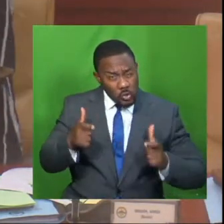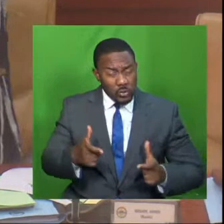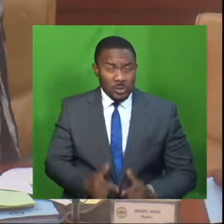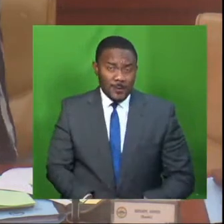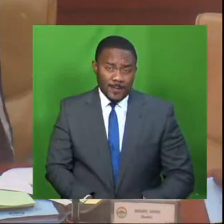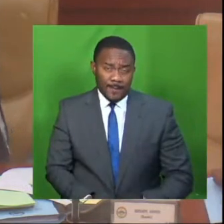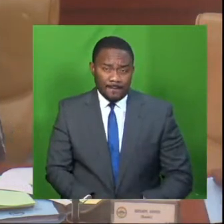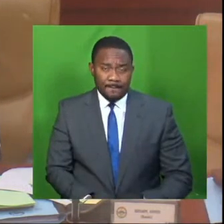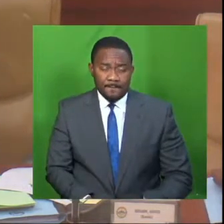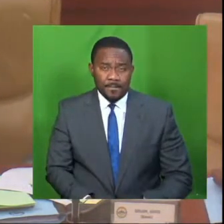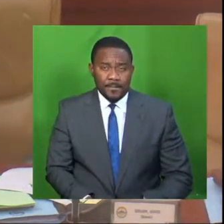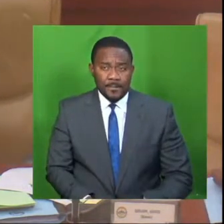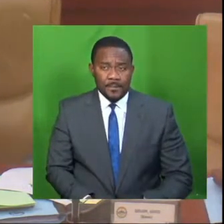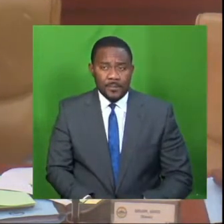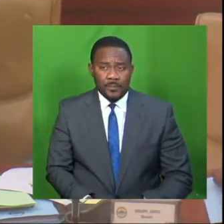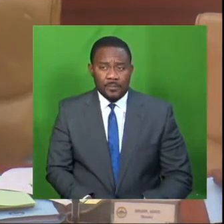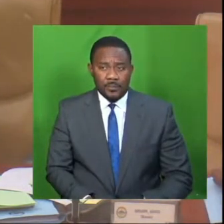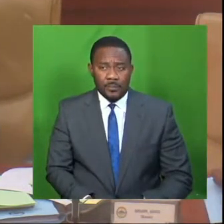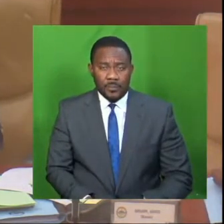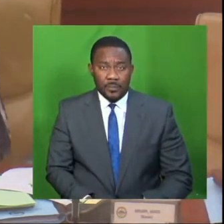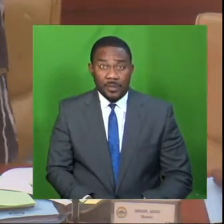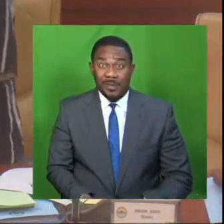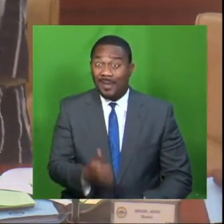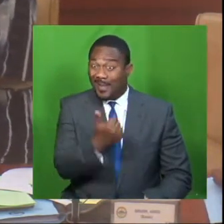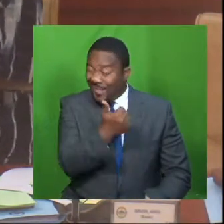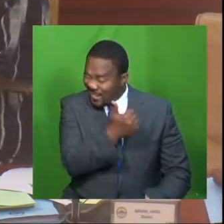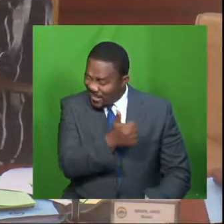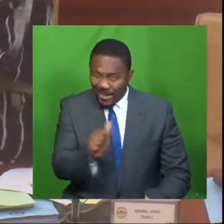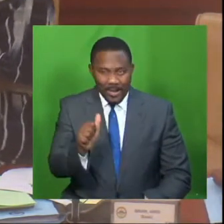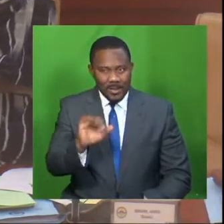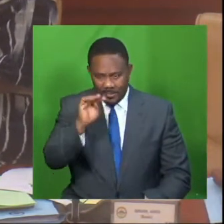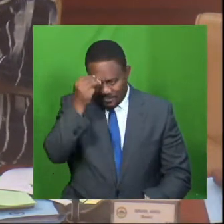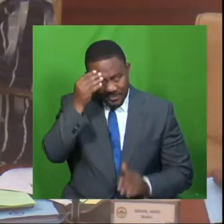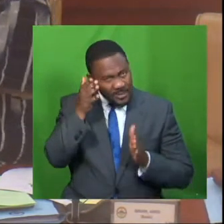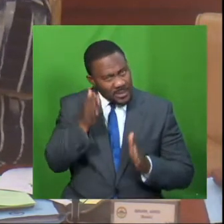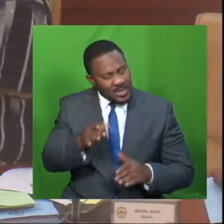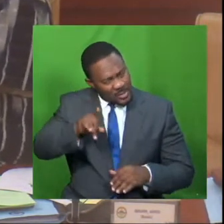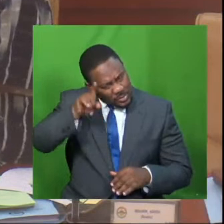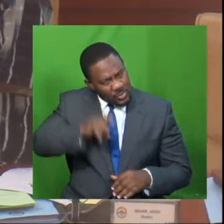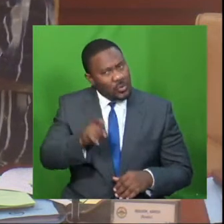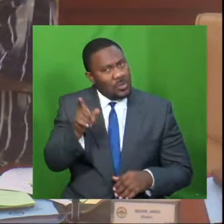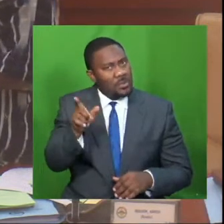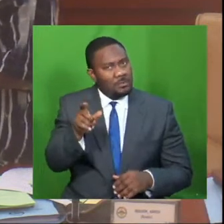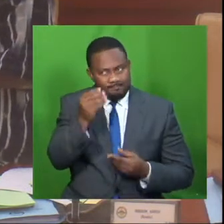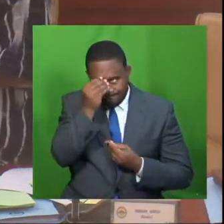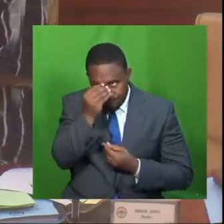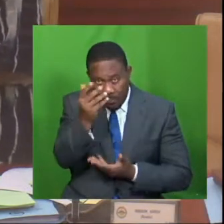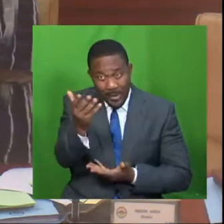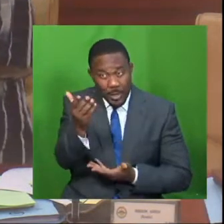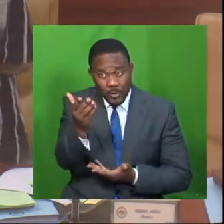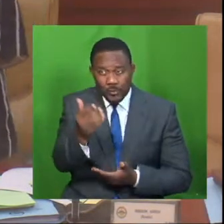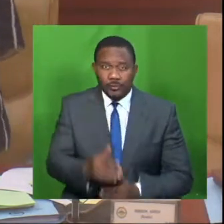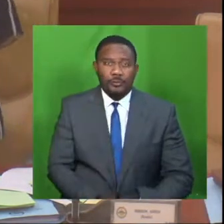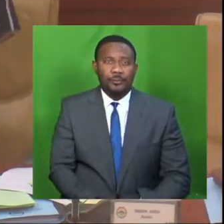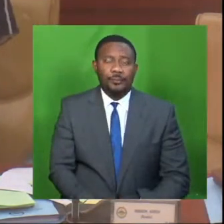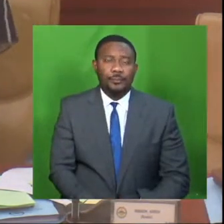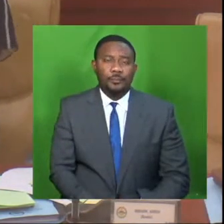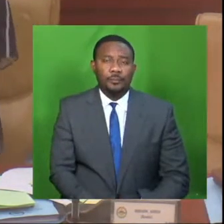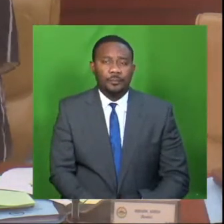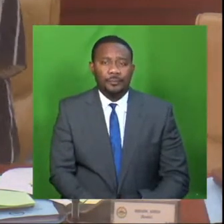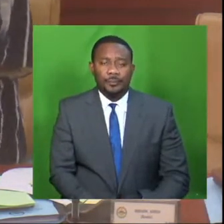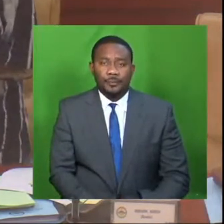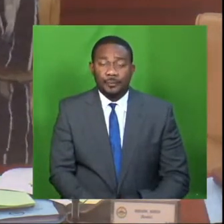we did. And one thing the business committee did was that all business activities that were supposed to be done by the